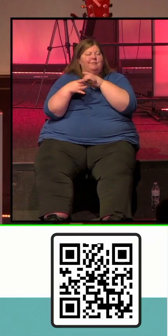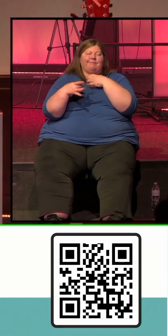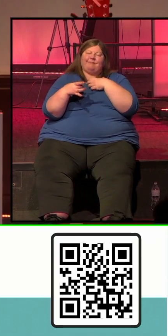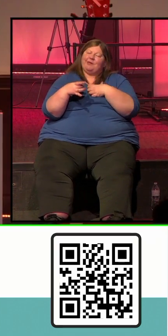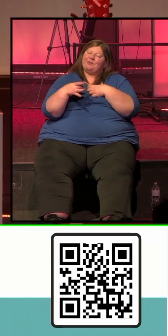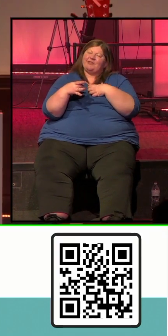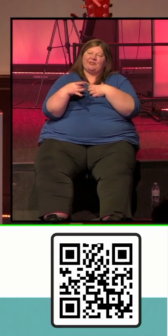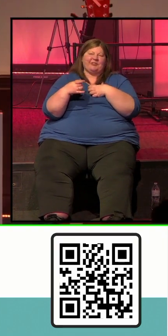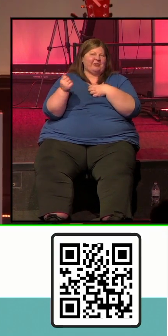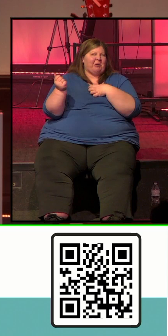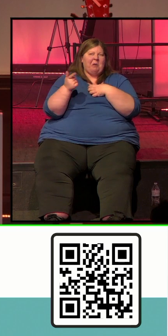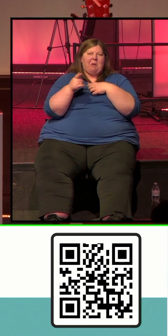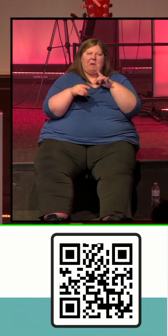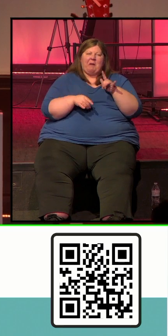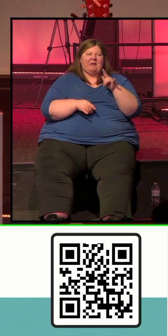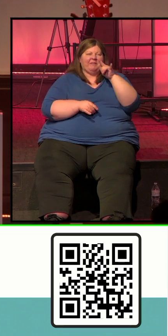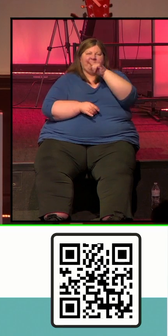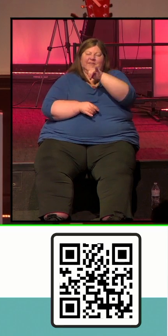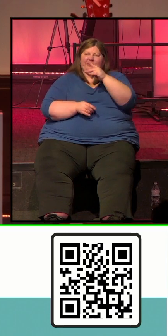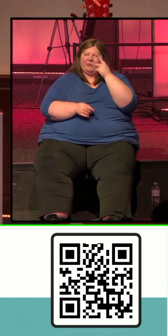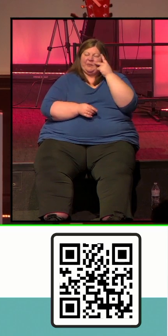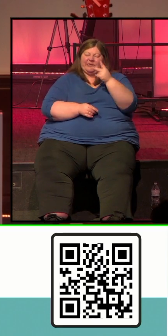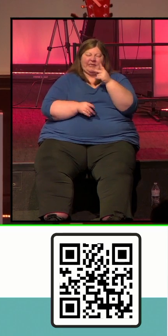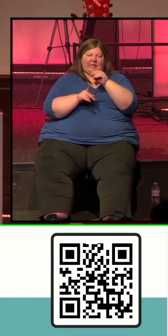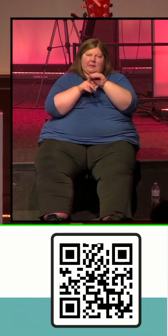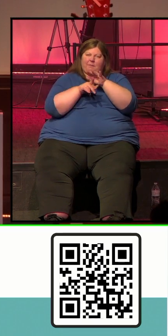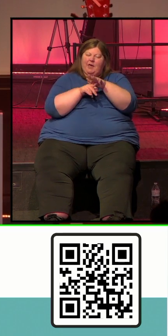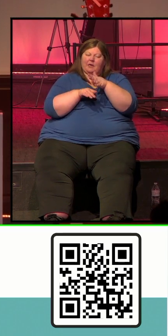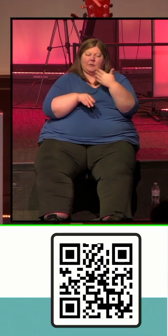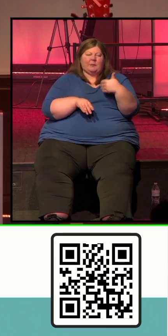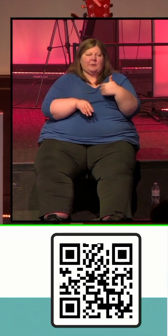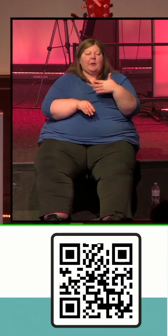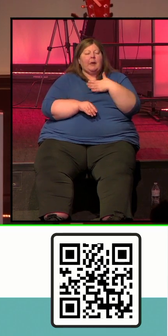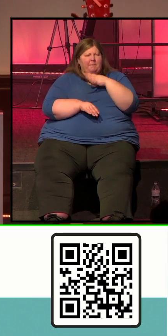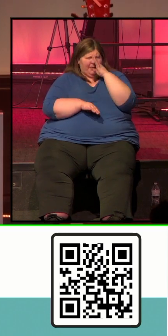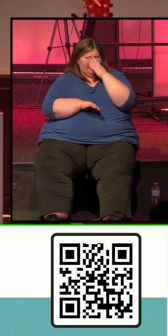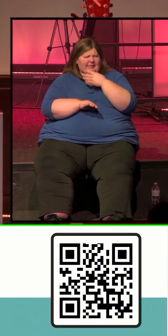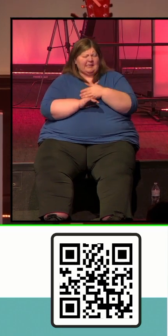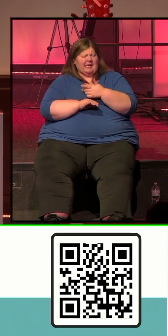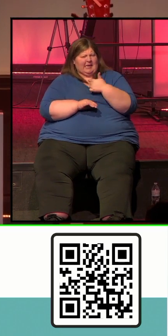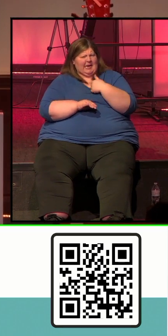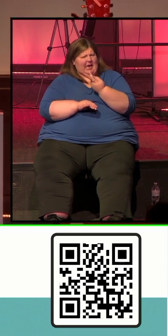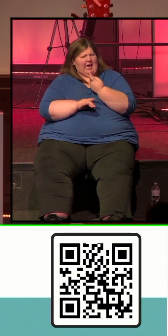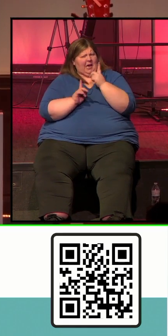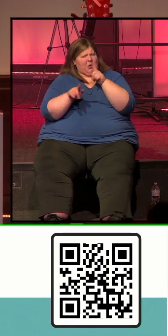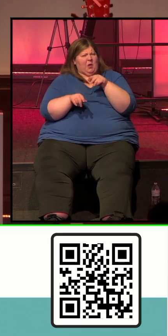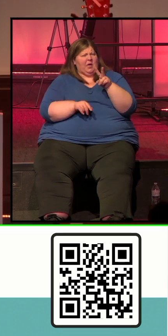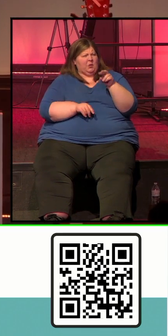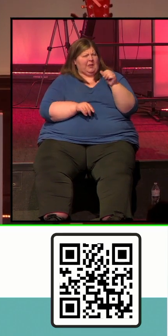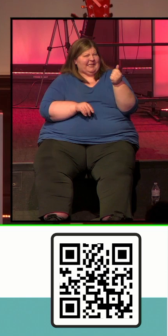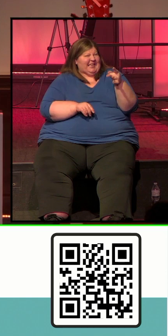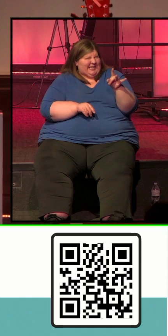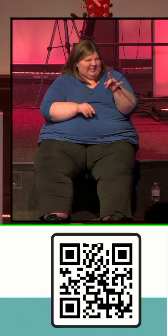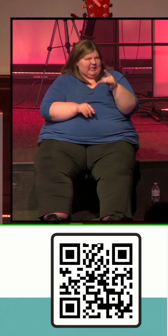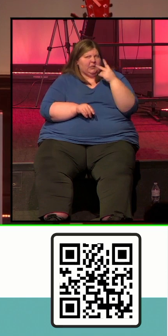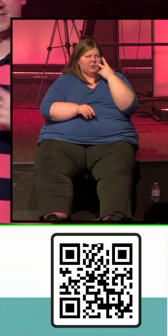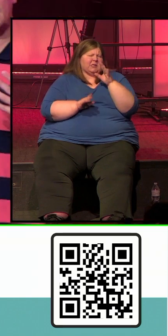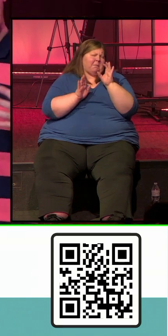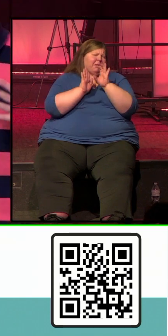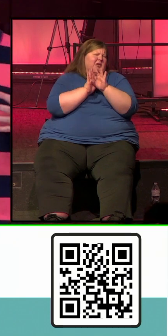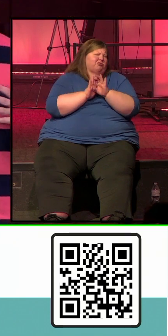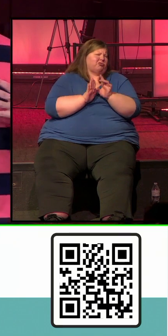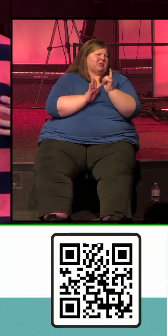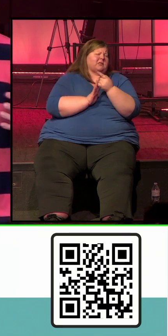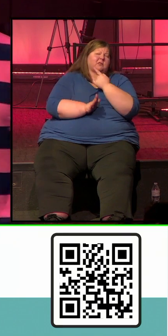all of you on a plane and take you there to see the impact. I was there with my son, John, in 2018. You're going to see some of the pictures from that trip. And just